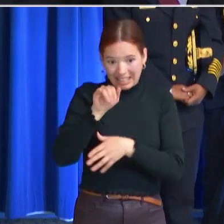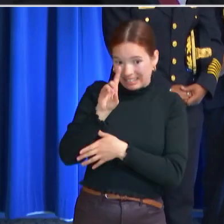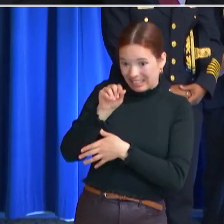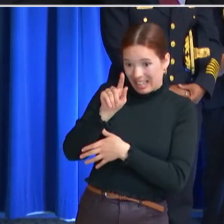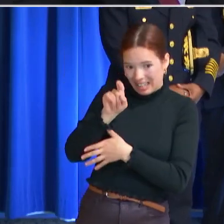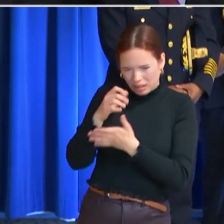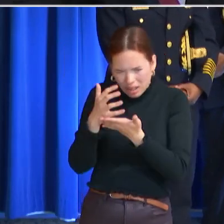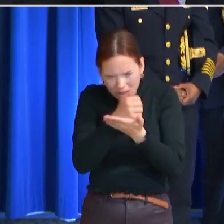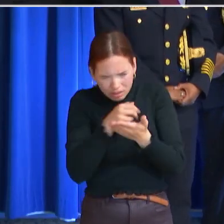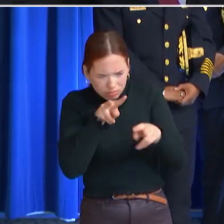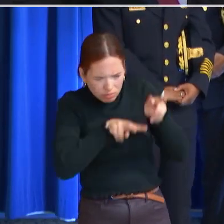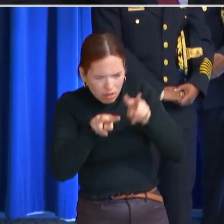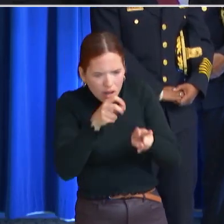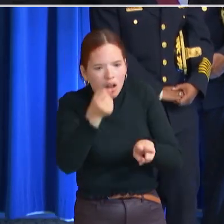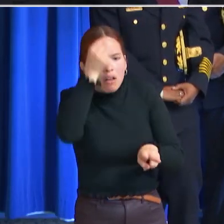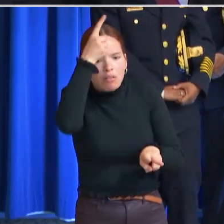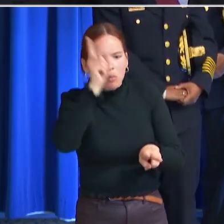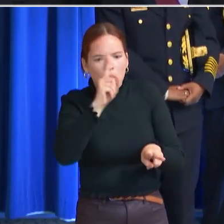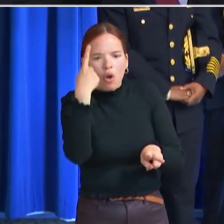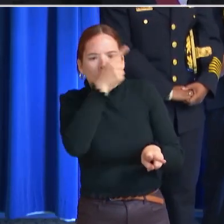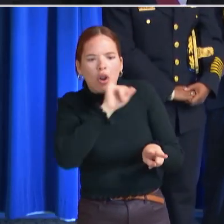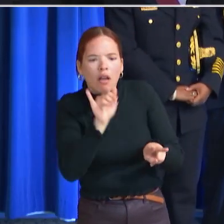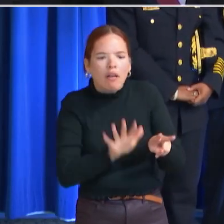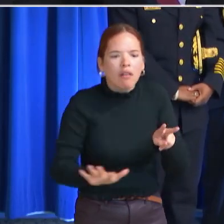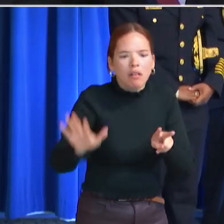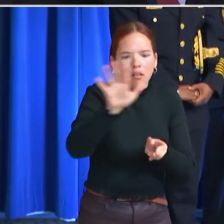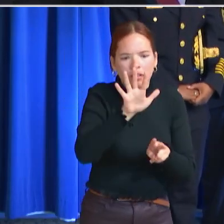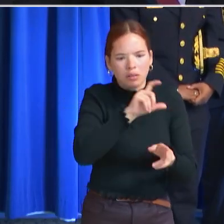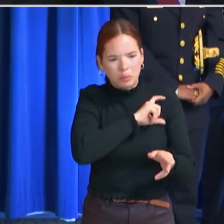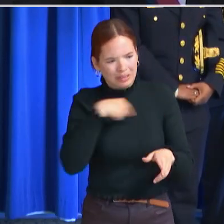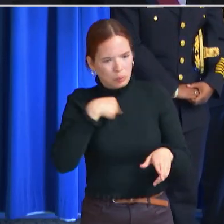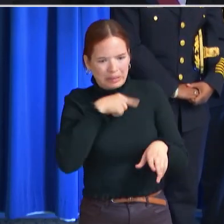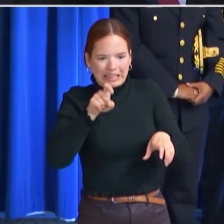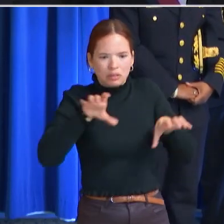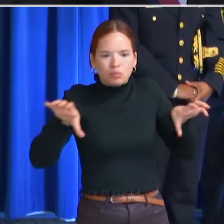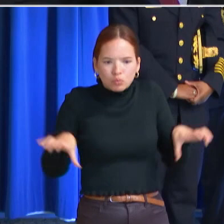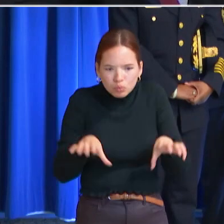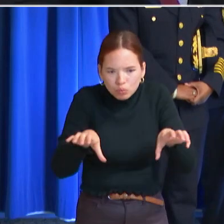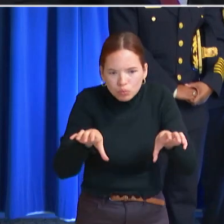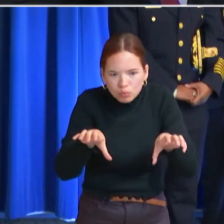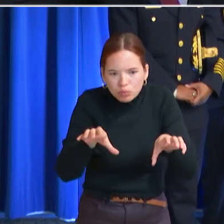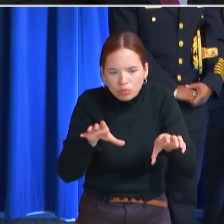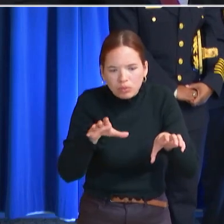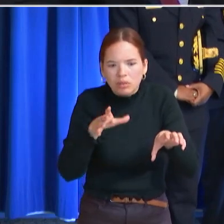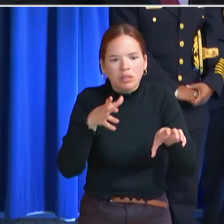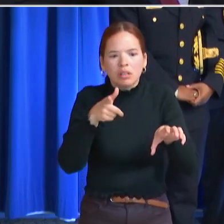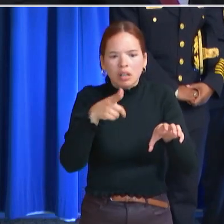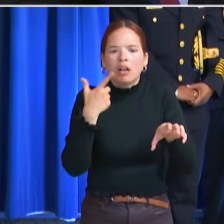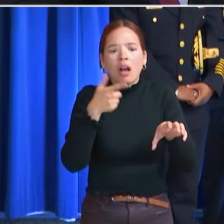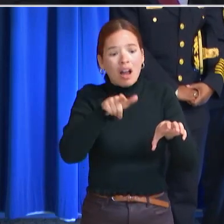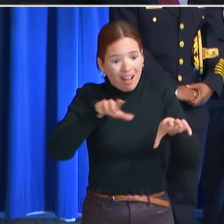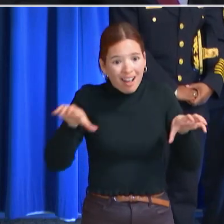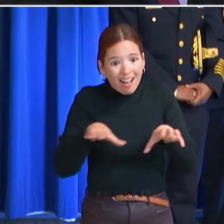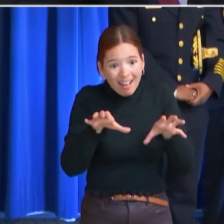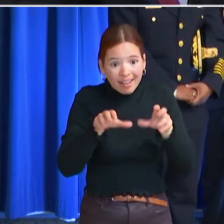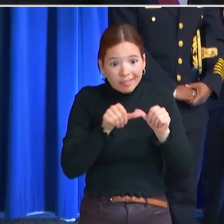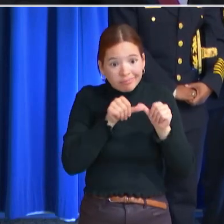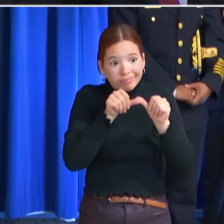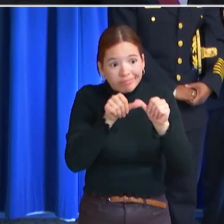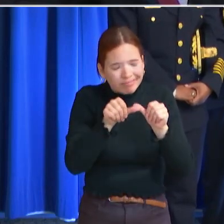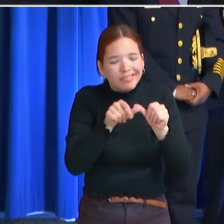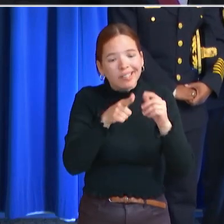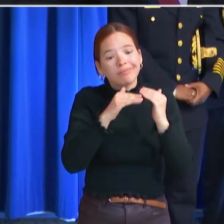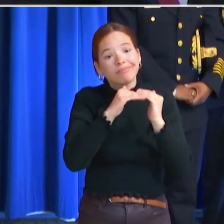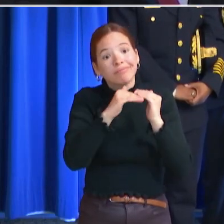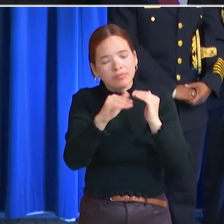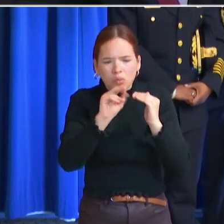look of policing where we are constantly evolving, making tweaks, and letting the data prove our progress.